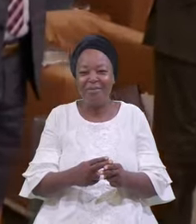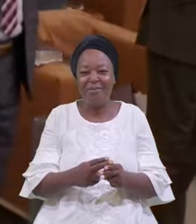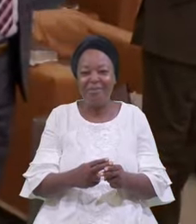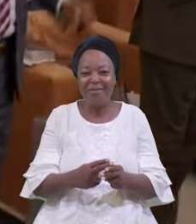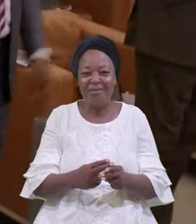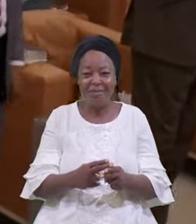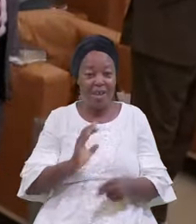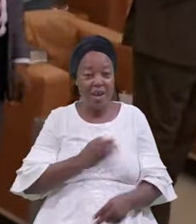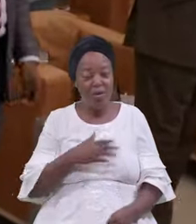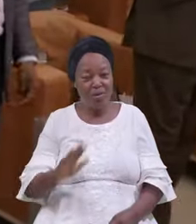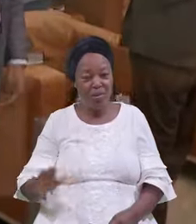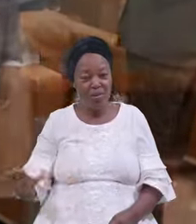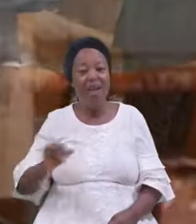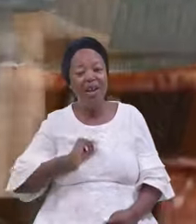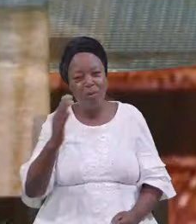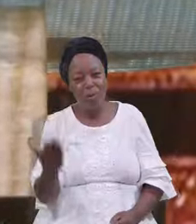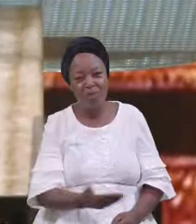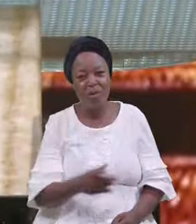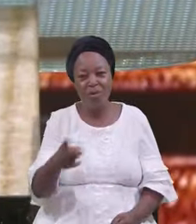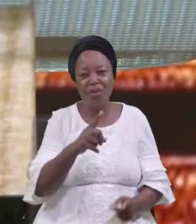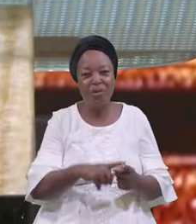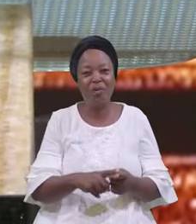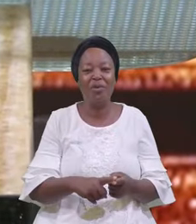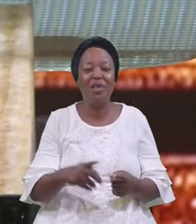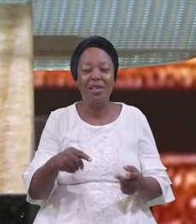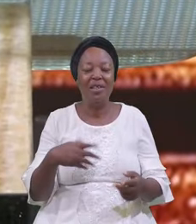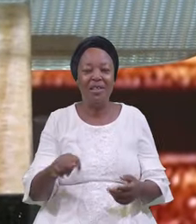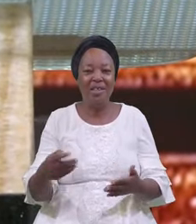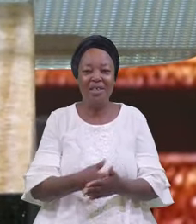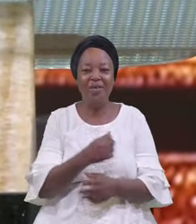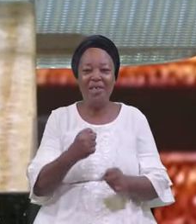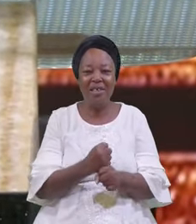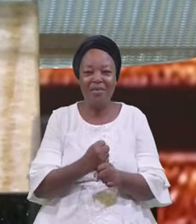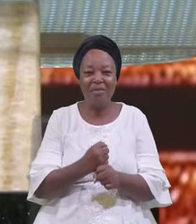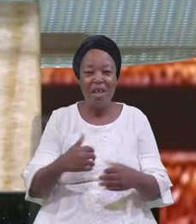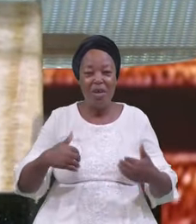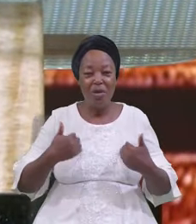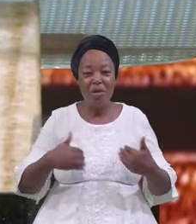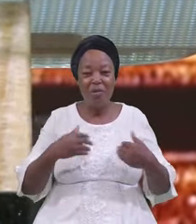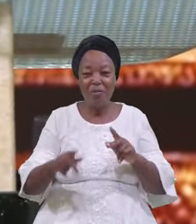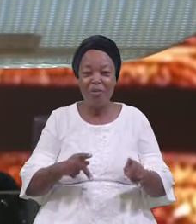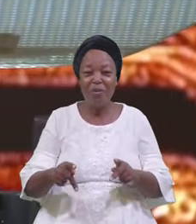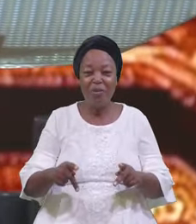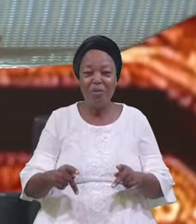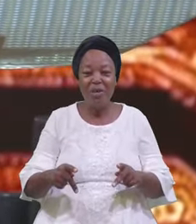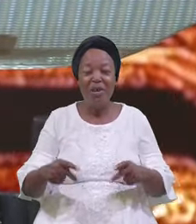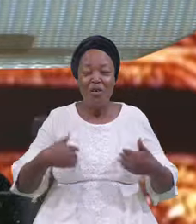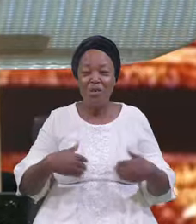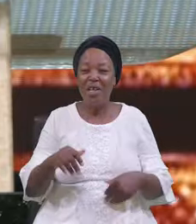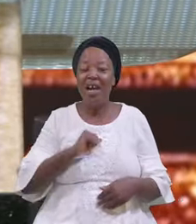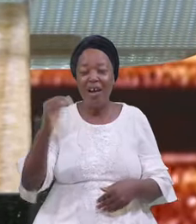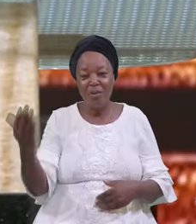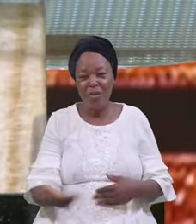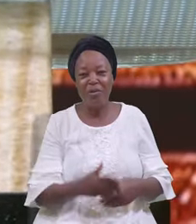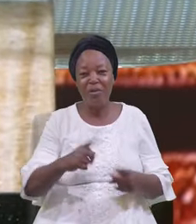Our children, I welcome you to the new year. Young people, youths, I welcome you to